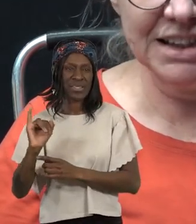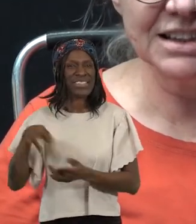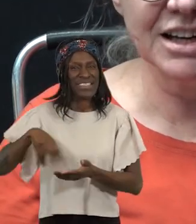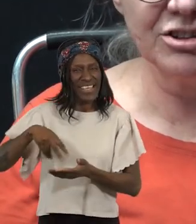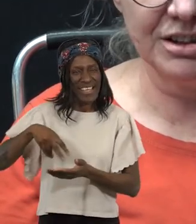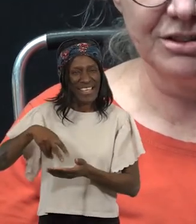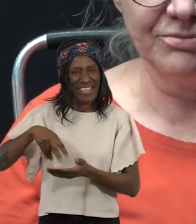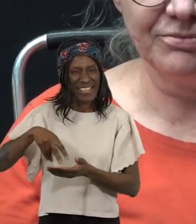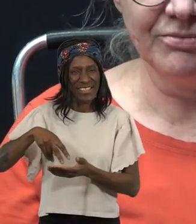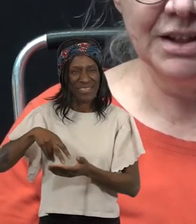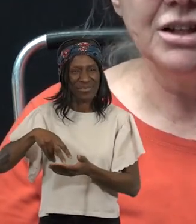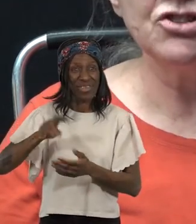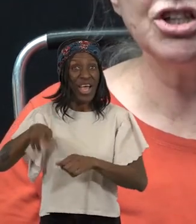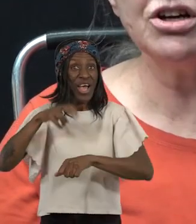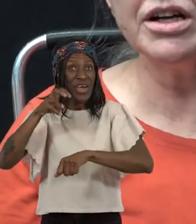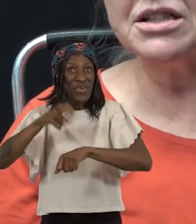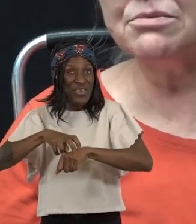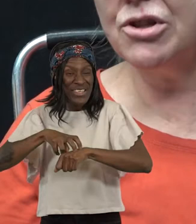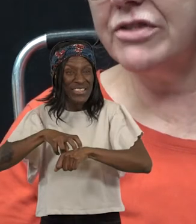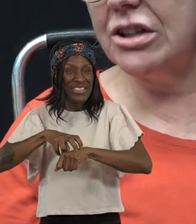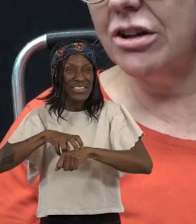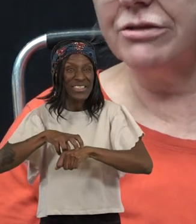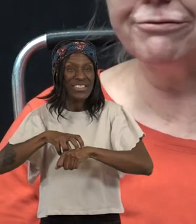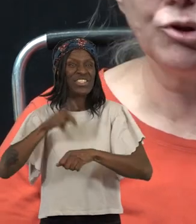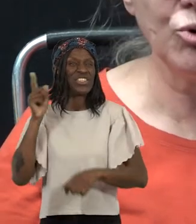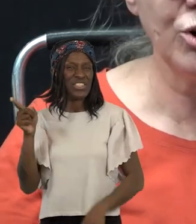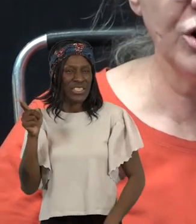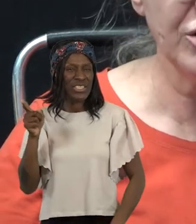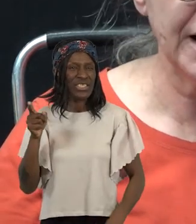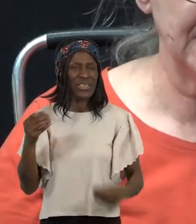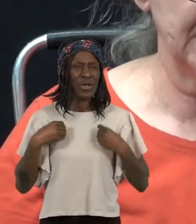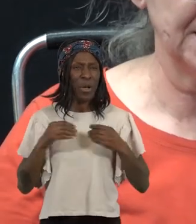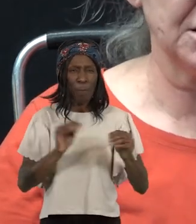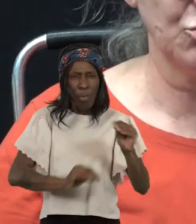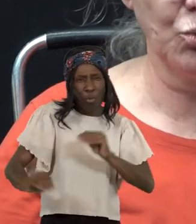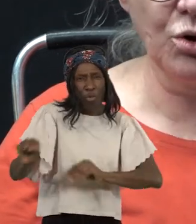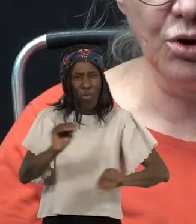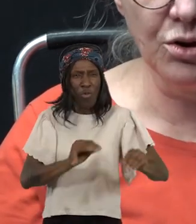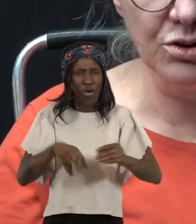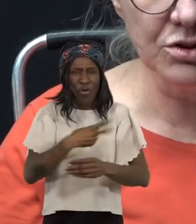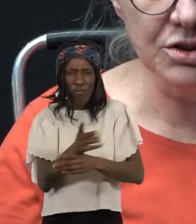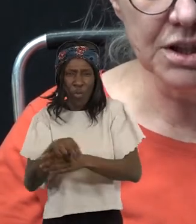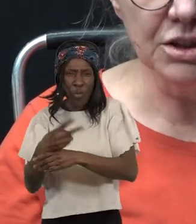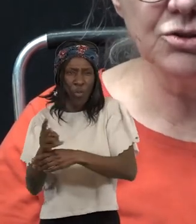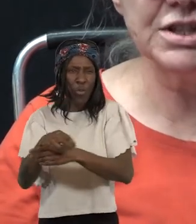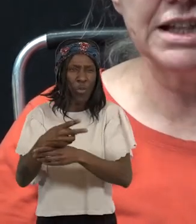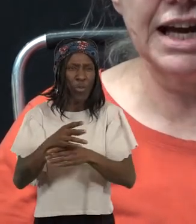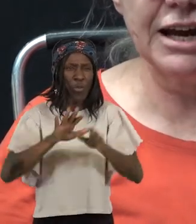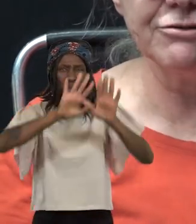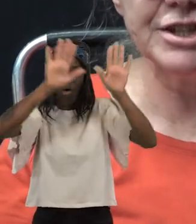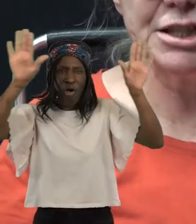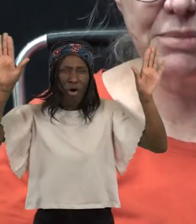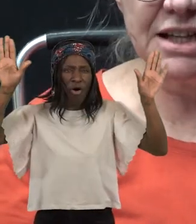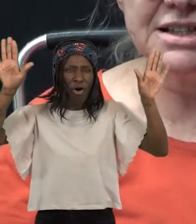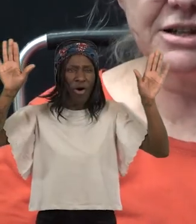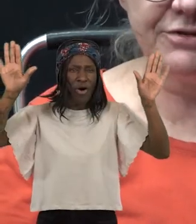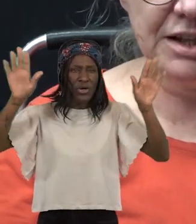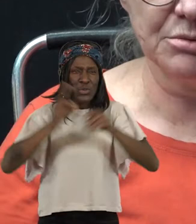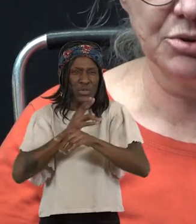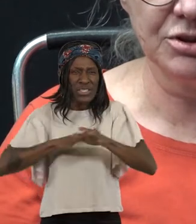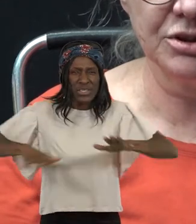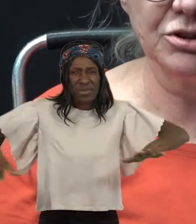Company in Ireland. She got us moving on the floor and against the walls, using every